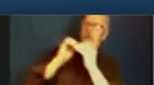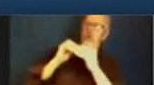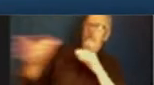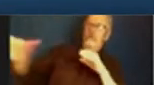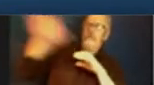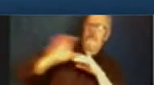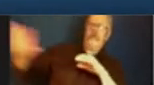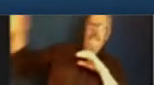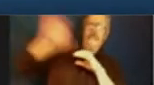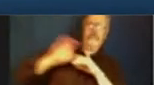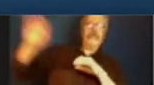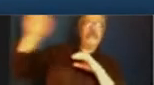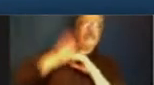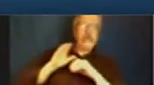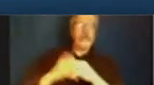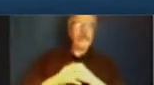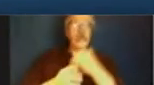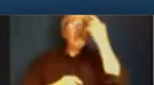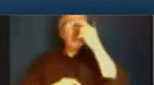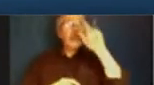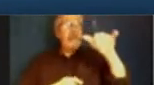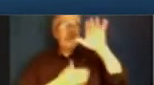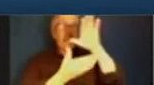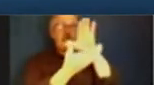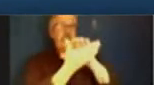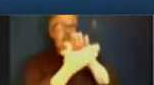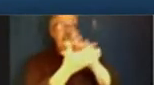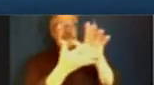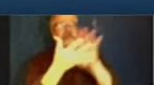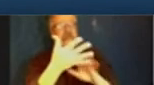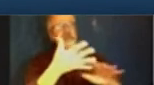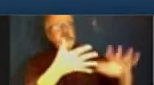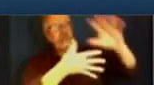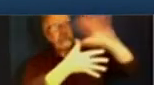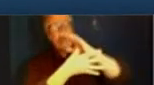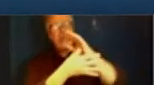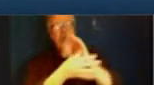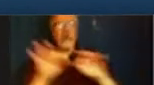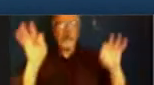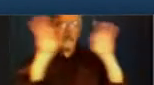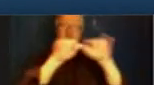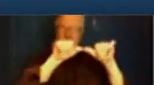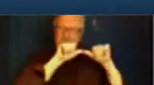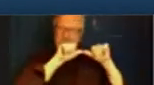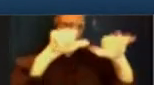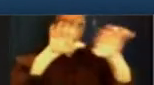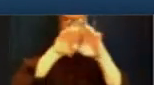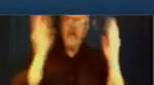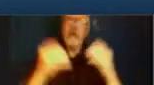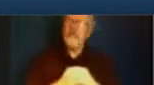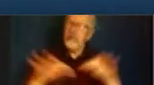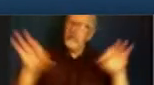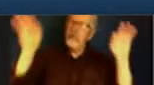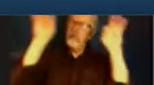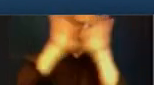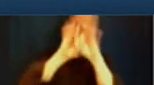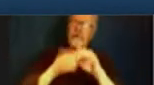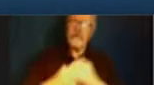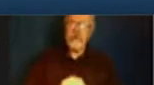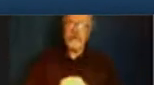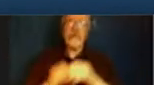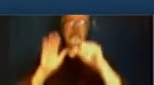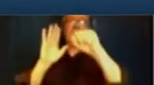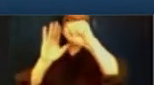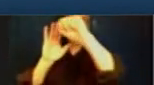paramount obligation here. So we'll use the state, both the local and state emergency